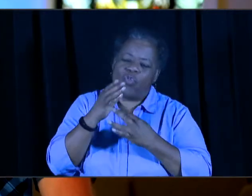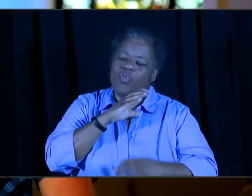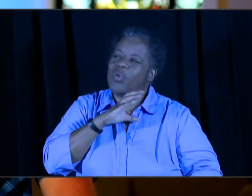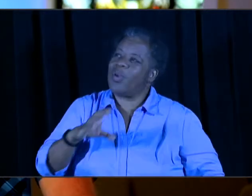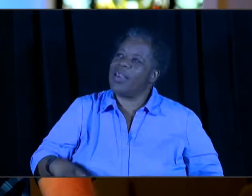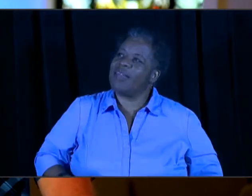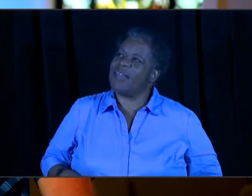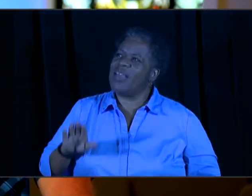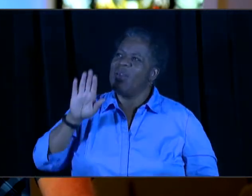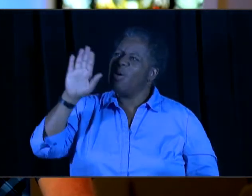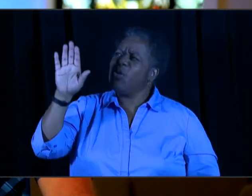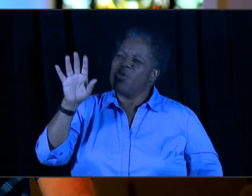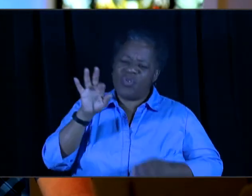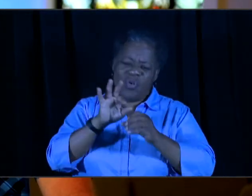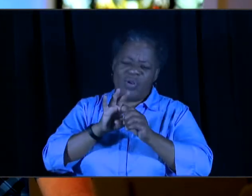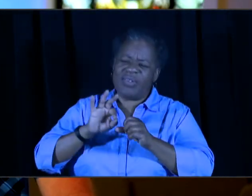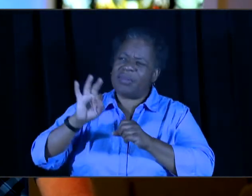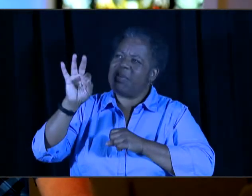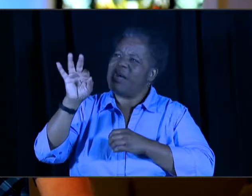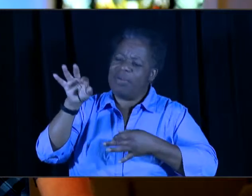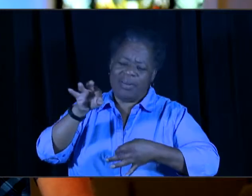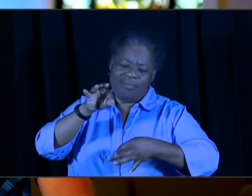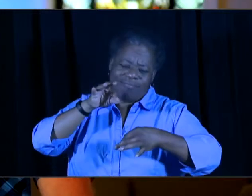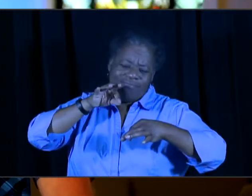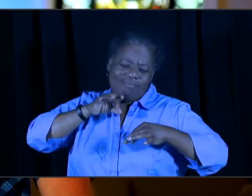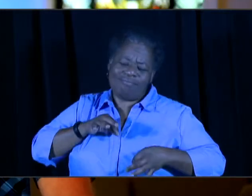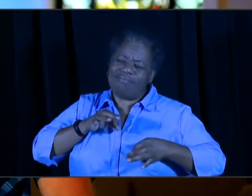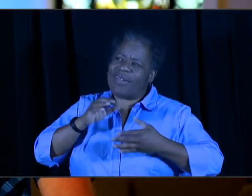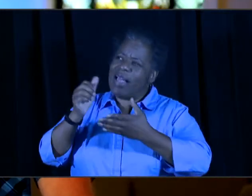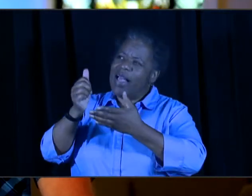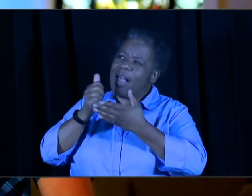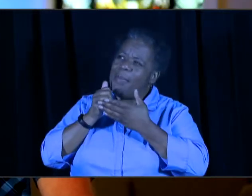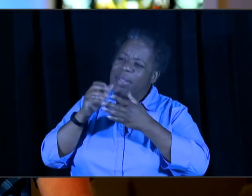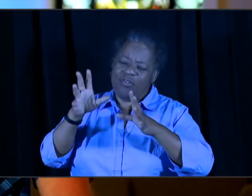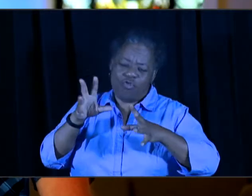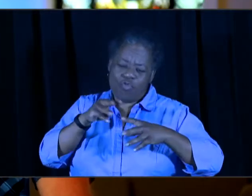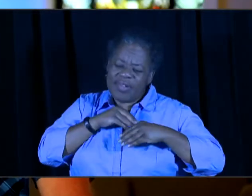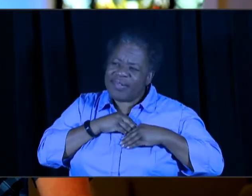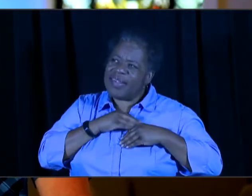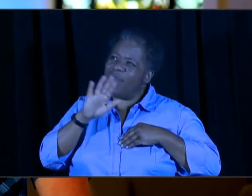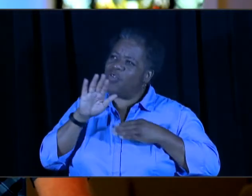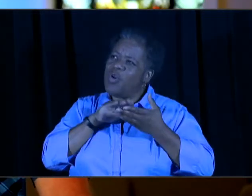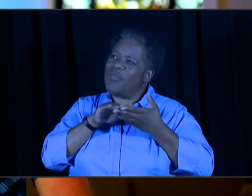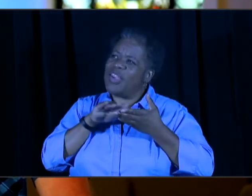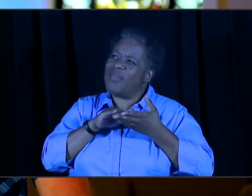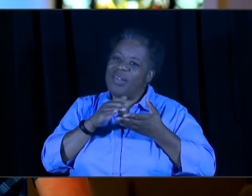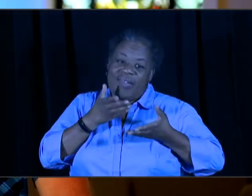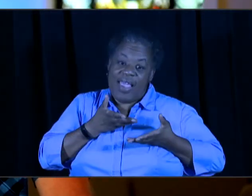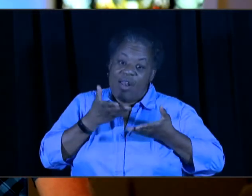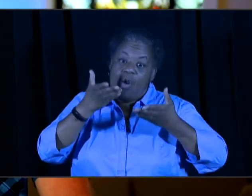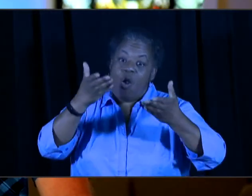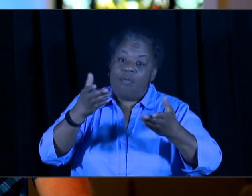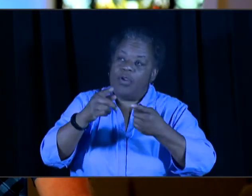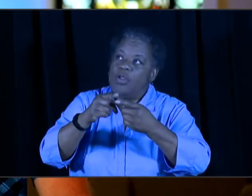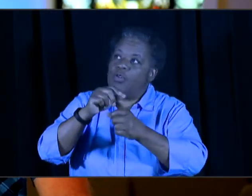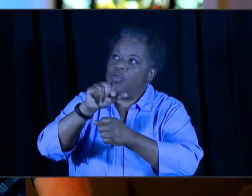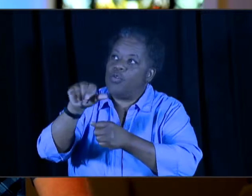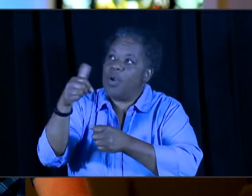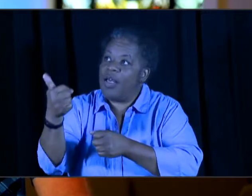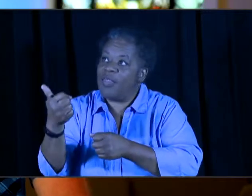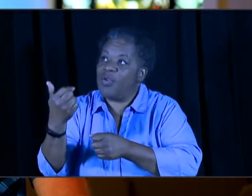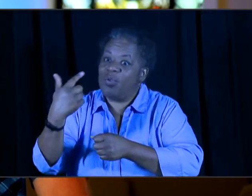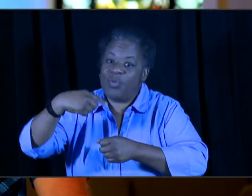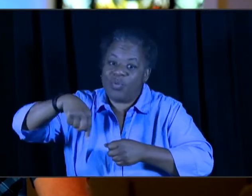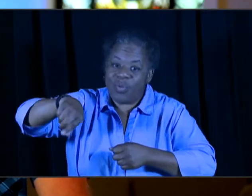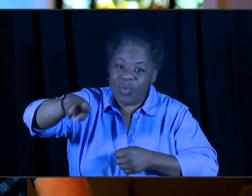your Spirit, help us to receive that forgiveness and extend it to others so that we all might